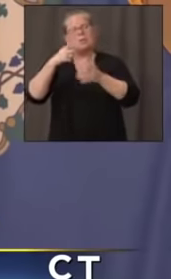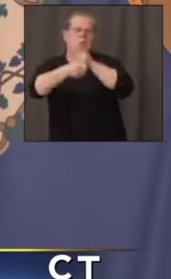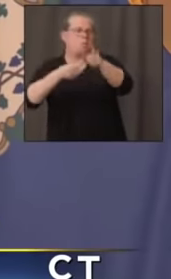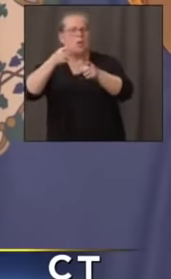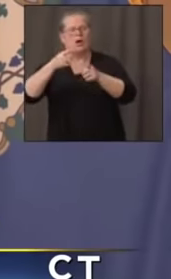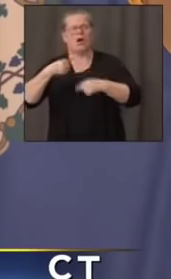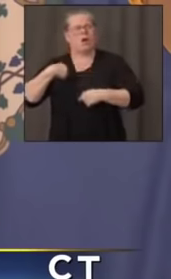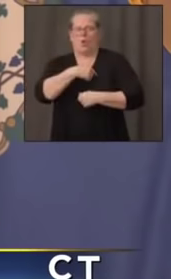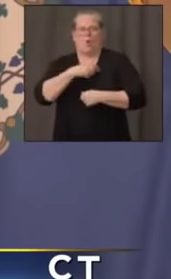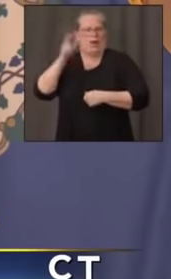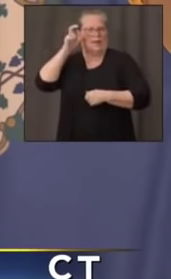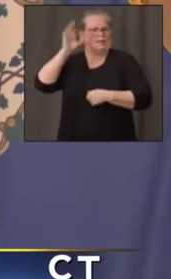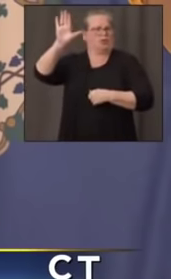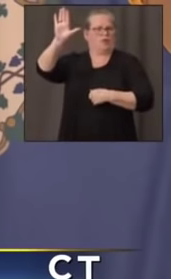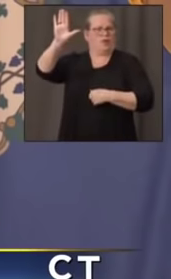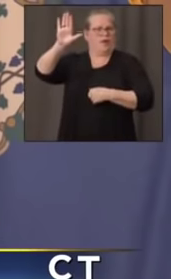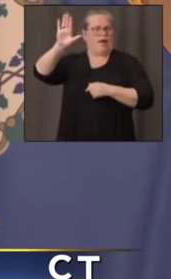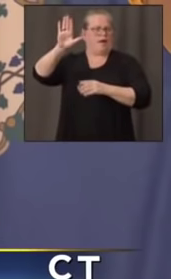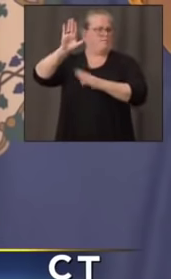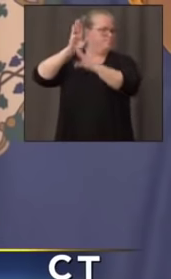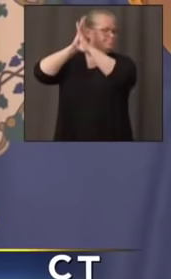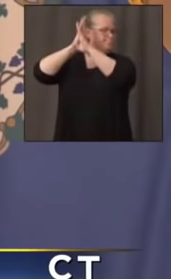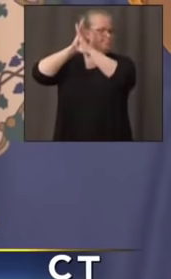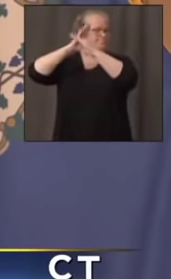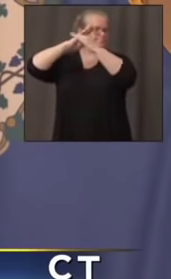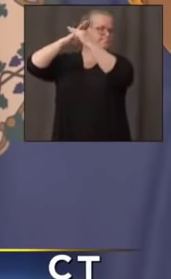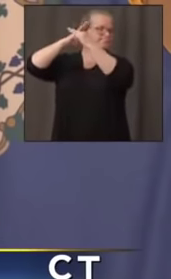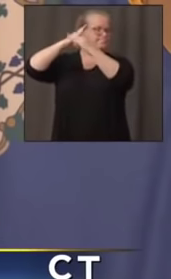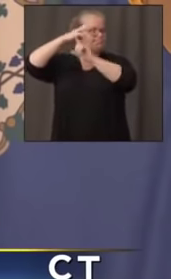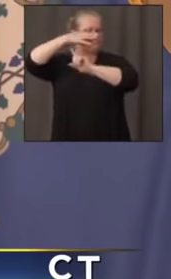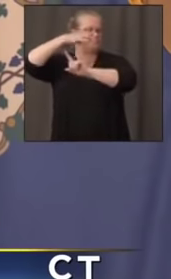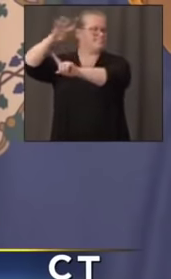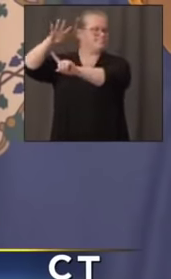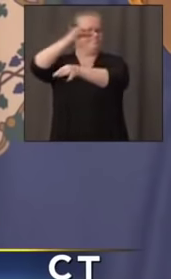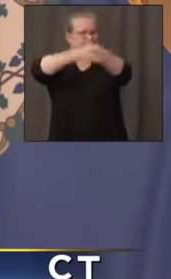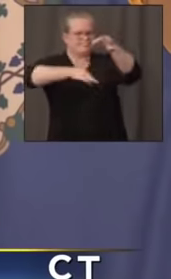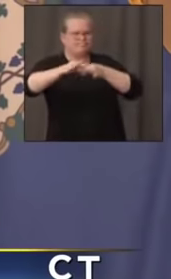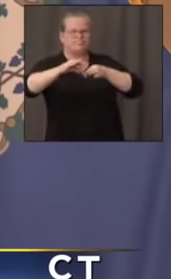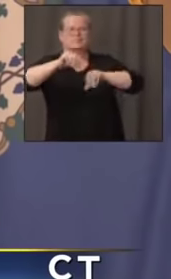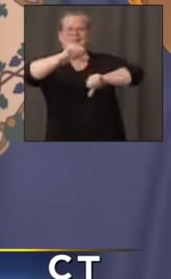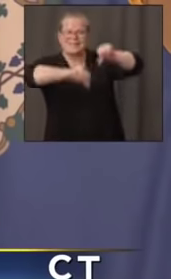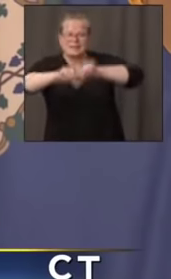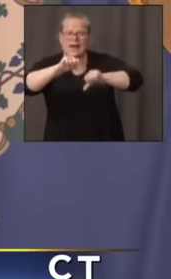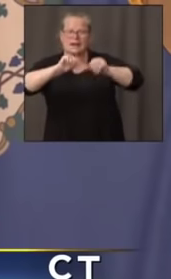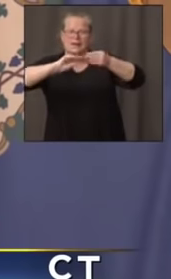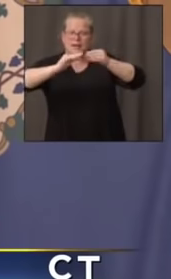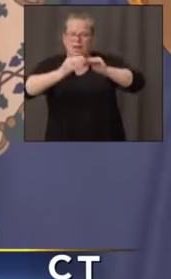public health officials, and we're looking at the numbers to give you confidence that we can do this safely.